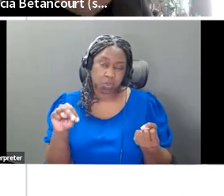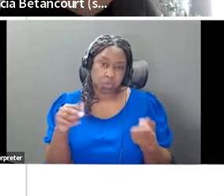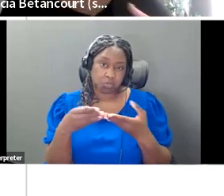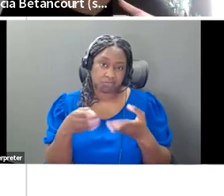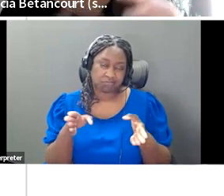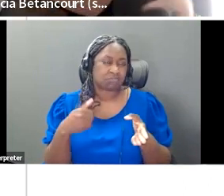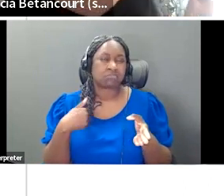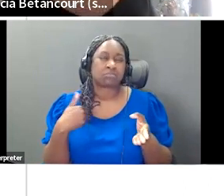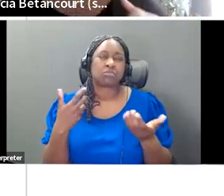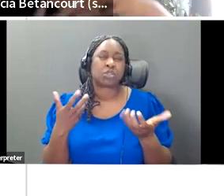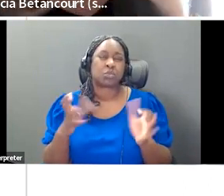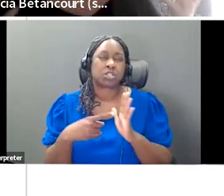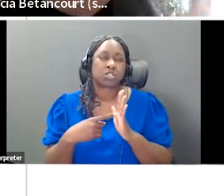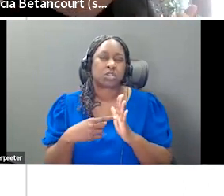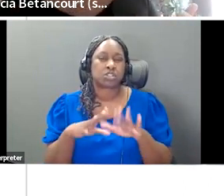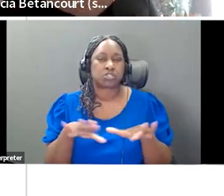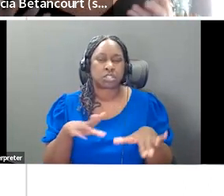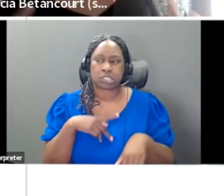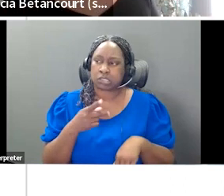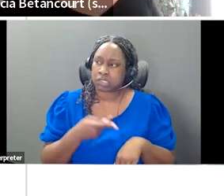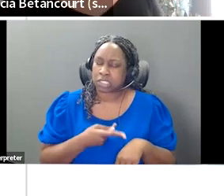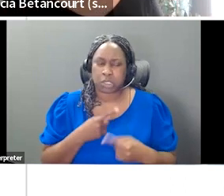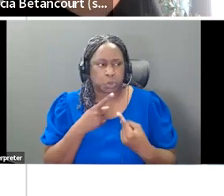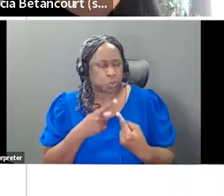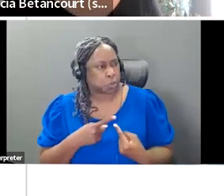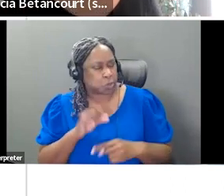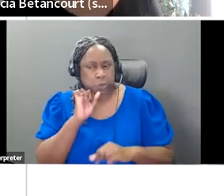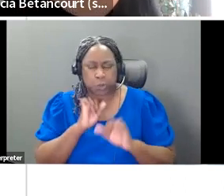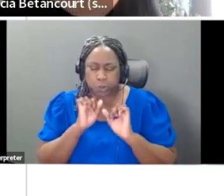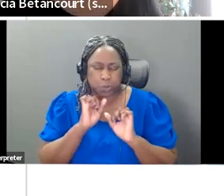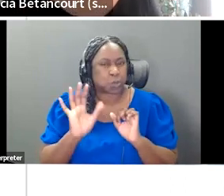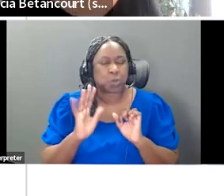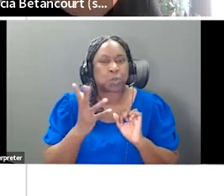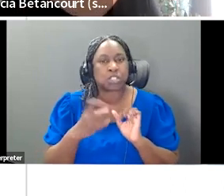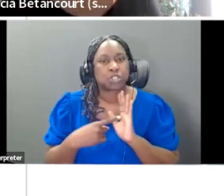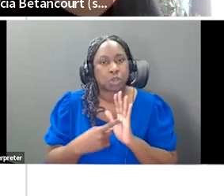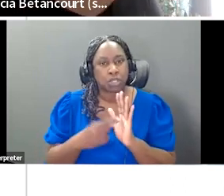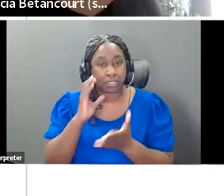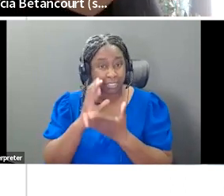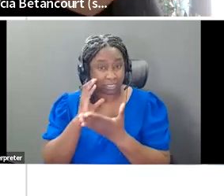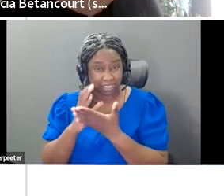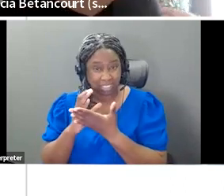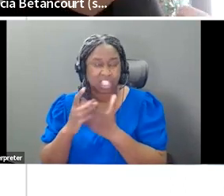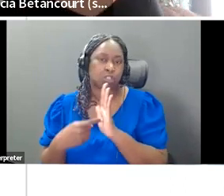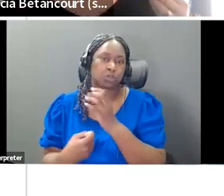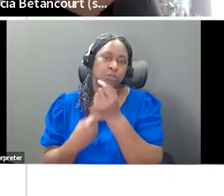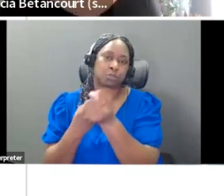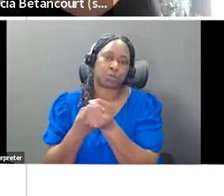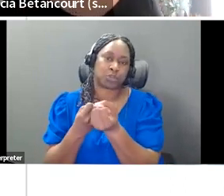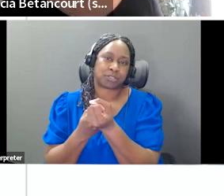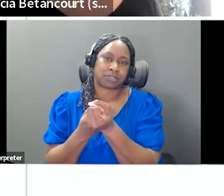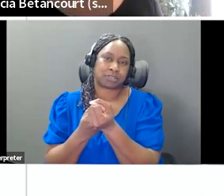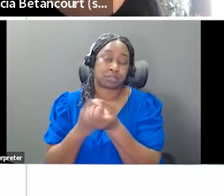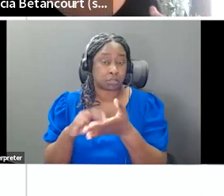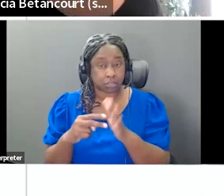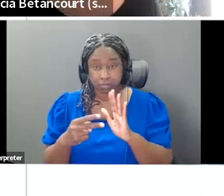to show, kids upset or kids going through struggles. We really wanted to show that support through the images. And that meant spending a lot